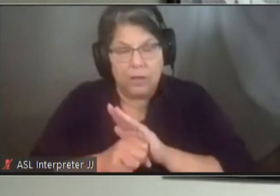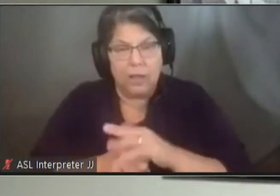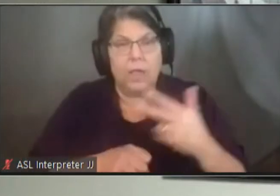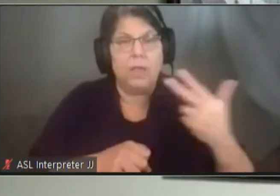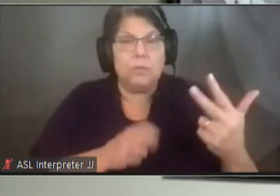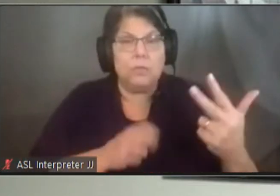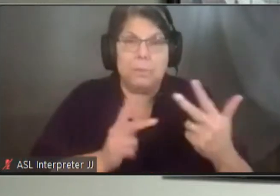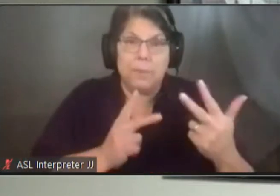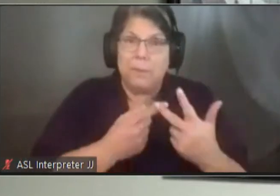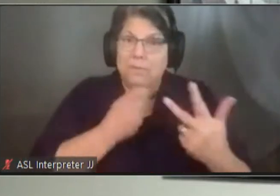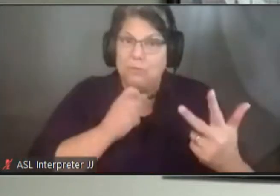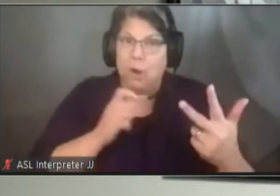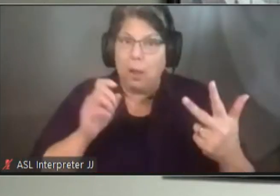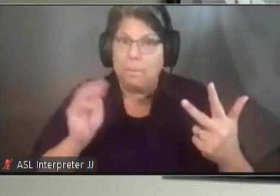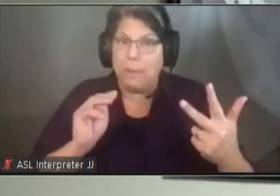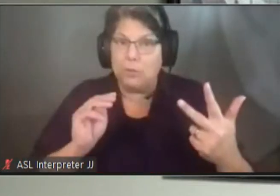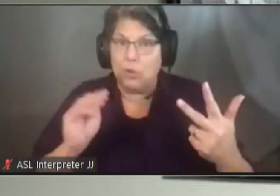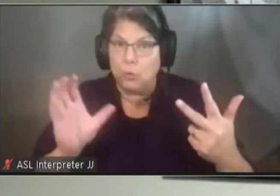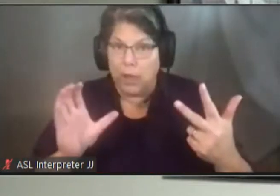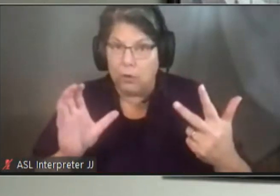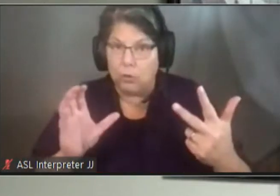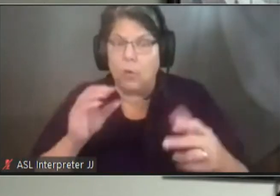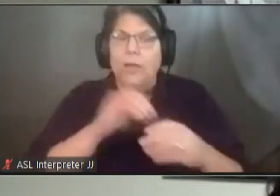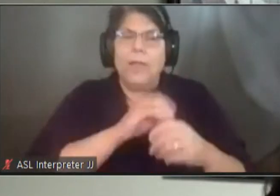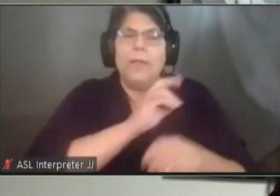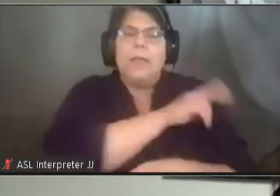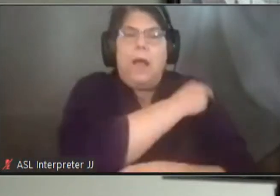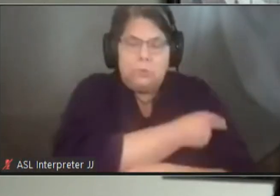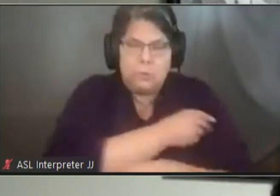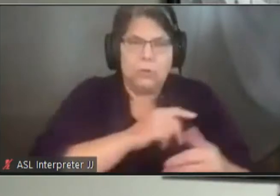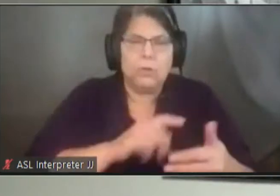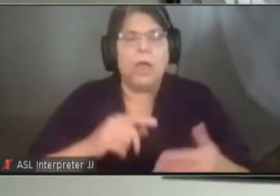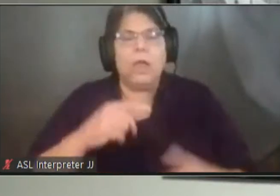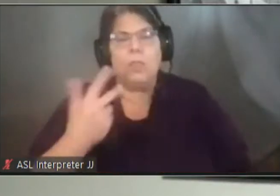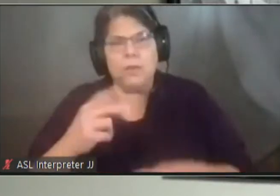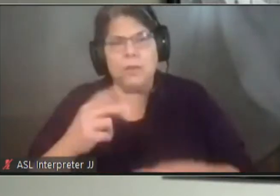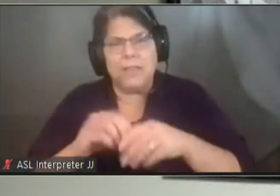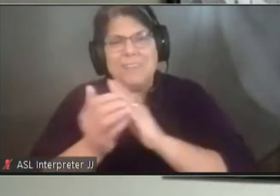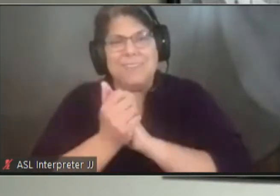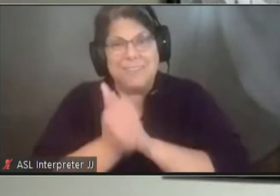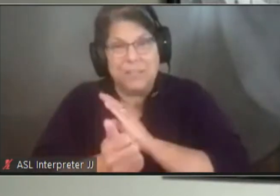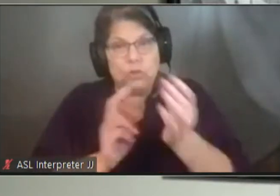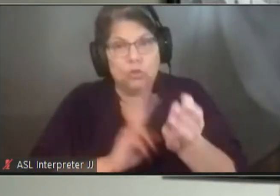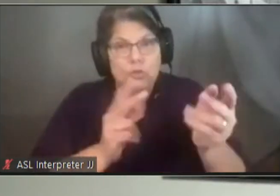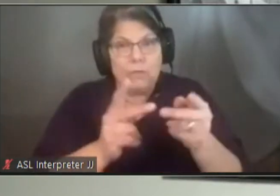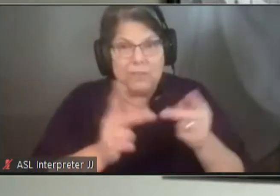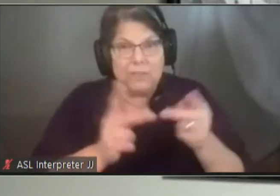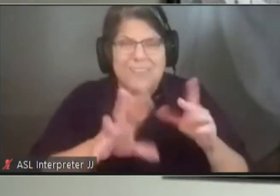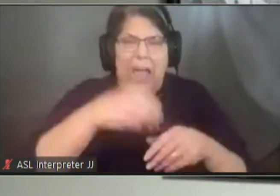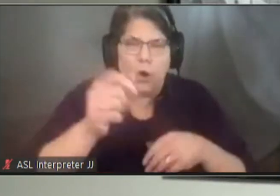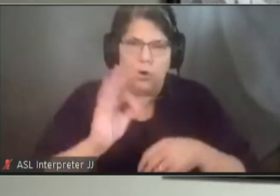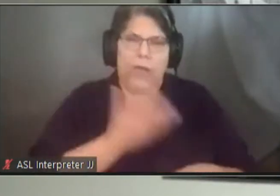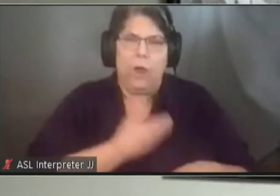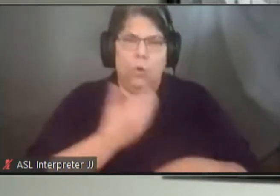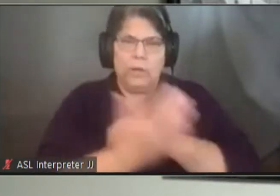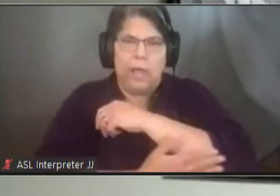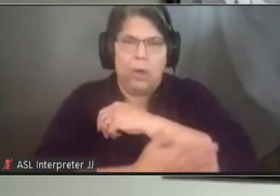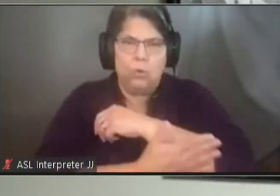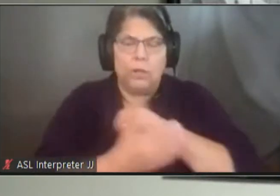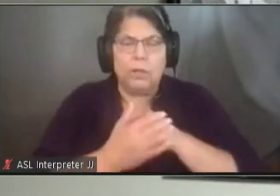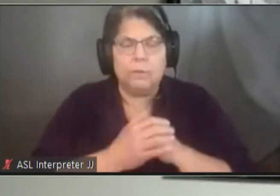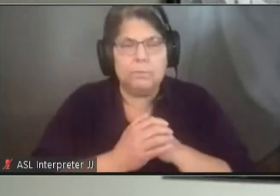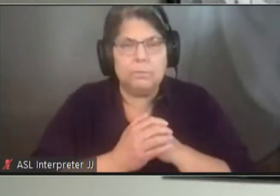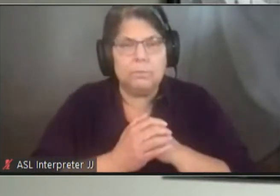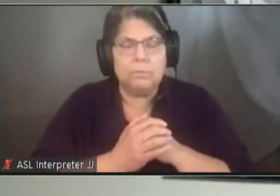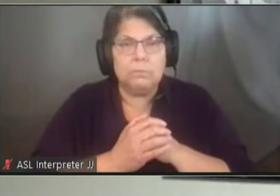are hospitalized and 3 in skilled nursing facilities out of county. Currently, outbreaks